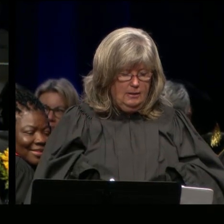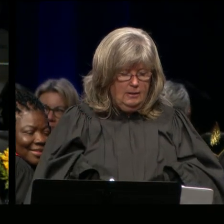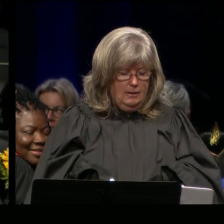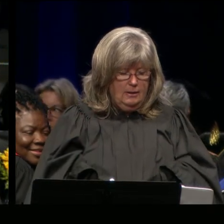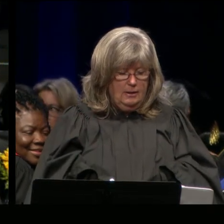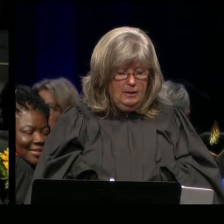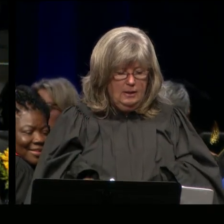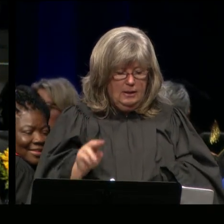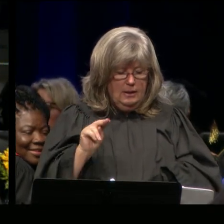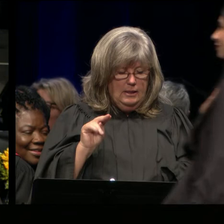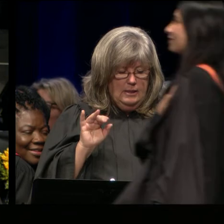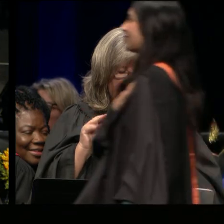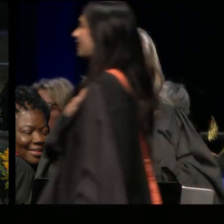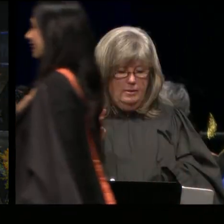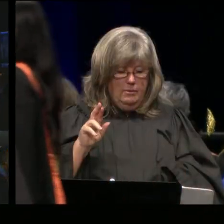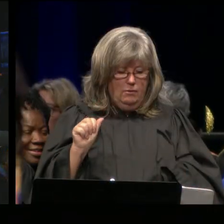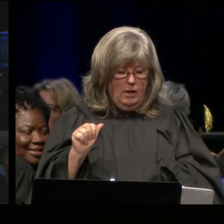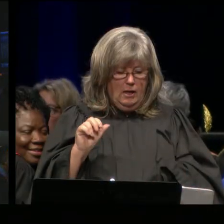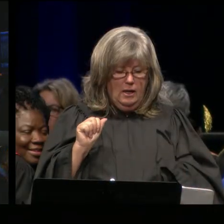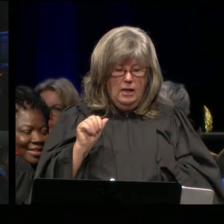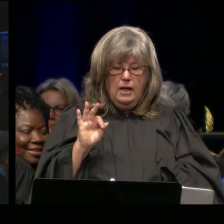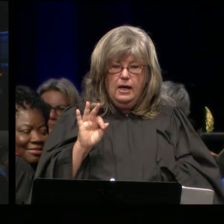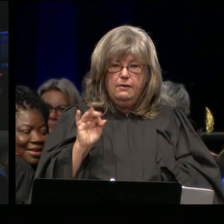Nimra Afak.